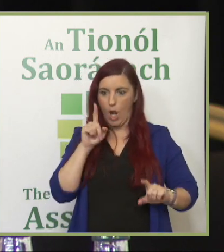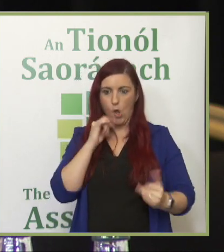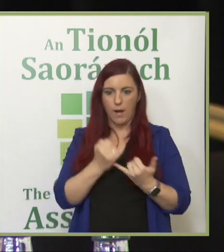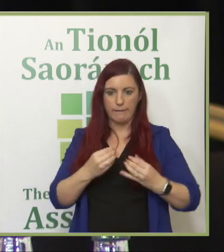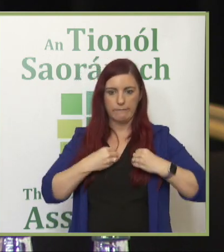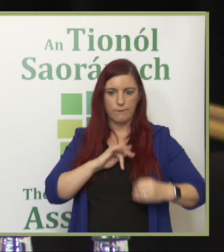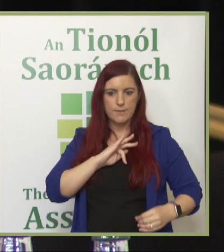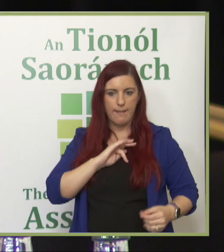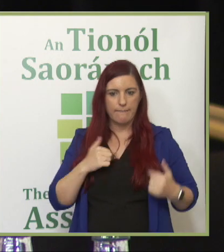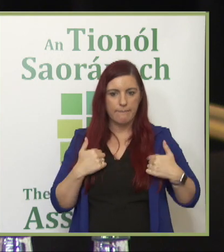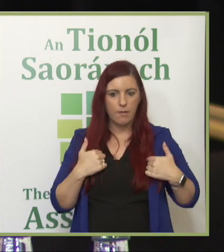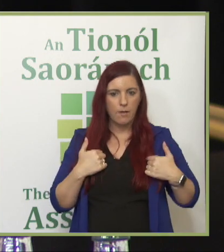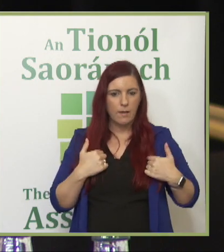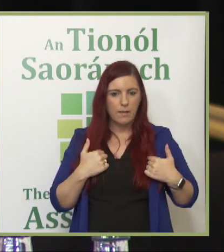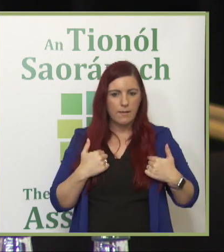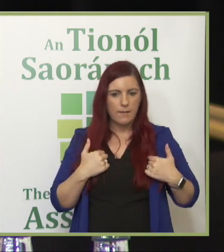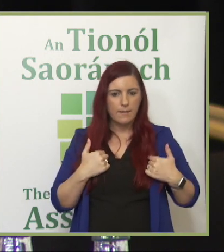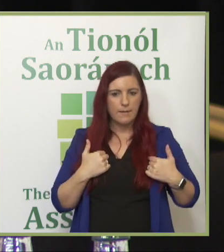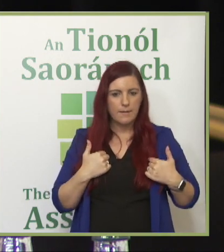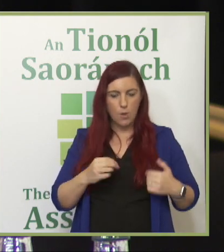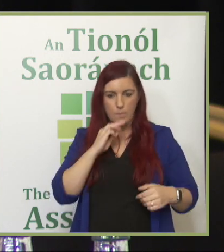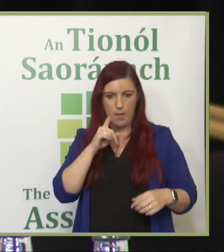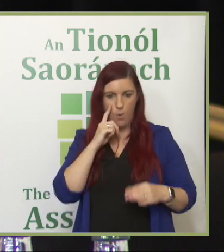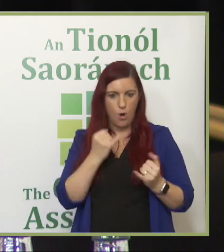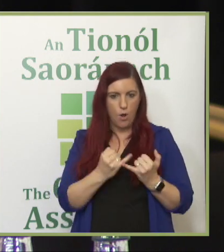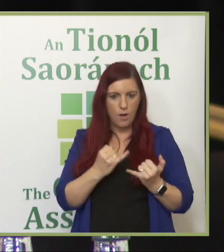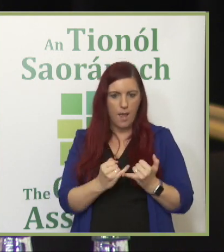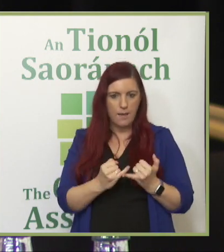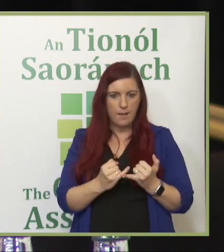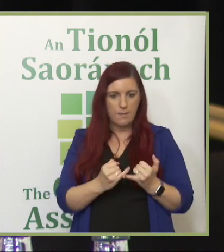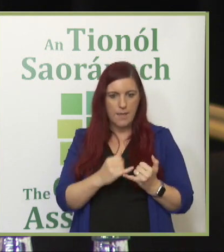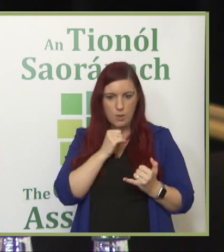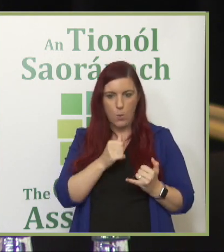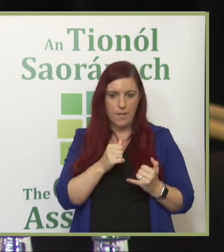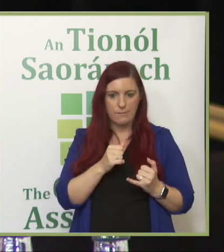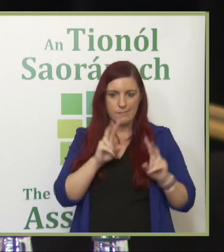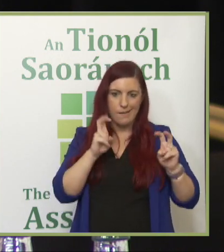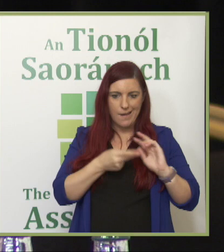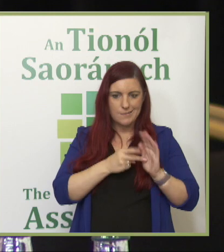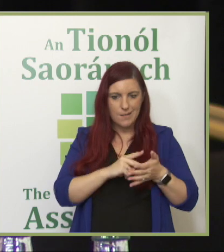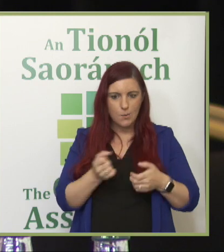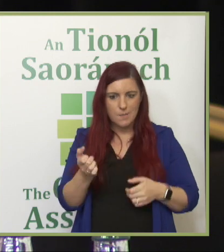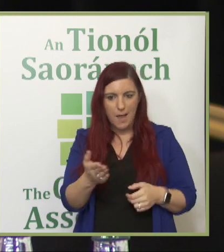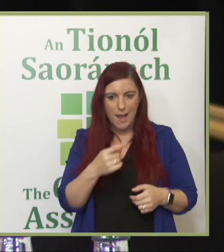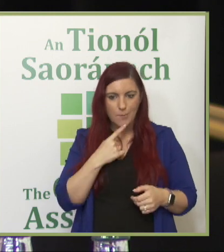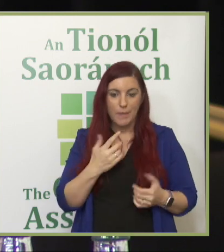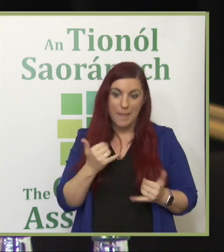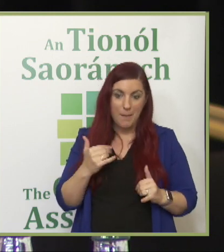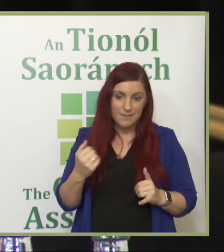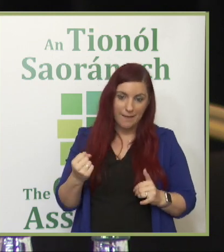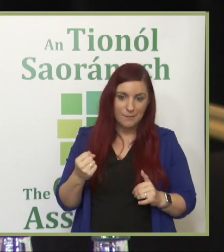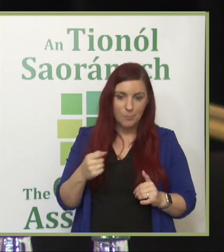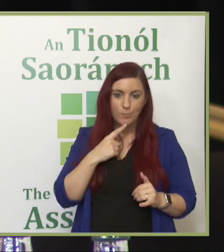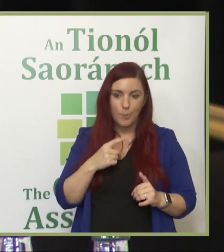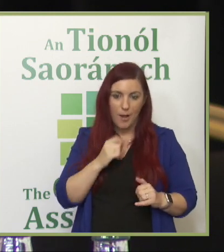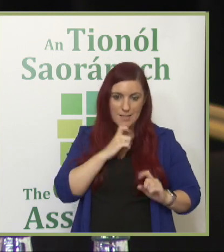in essence they wouldn't appear to have an intent to supply, but they may have only personal possession. So that's the difficulty it gives rise to